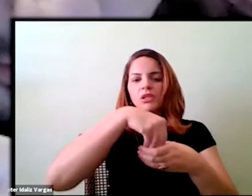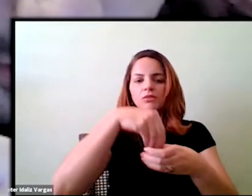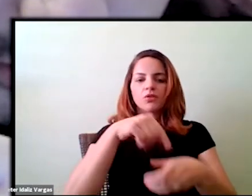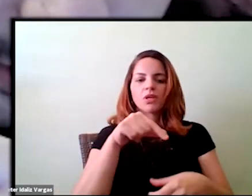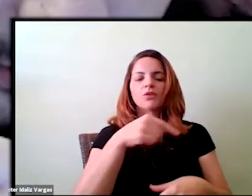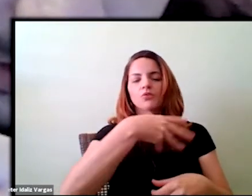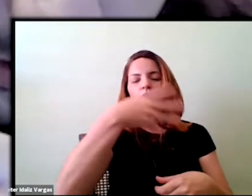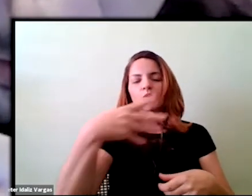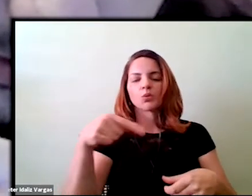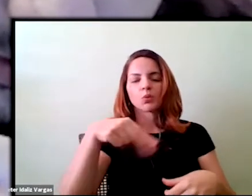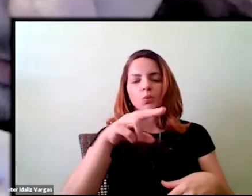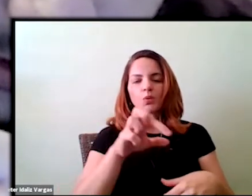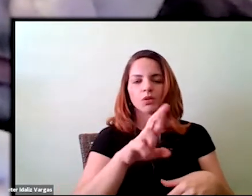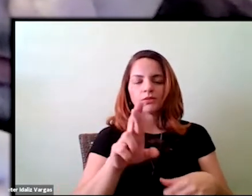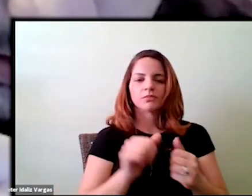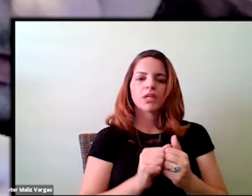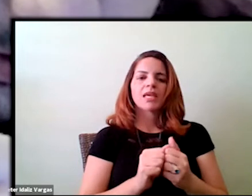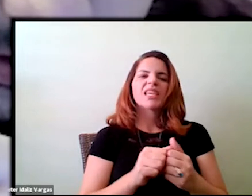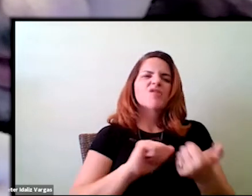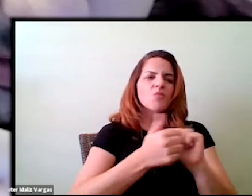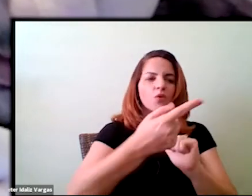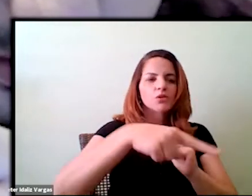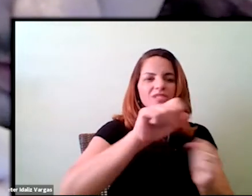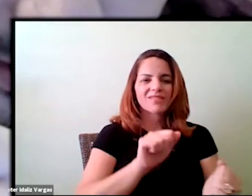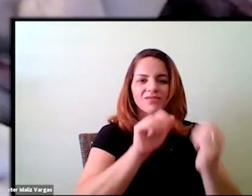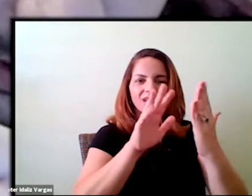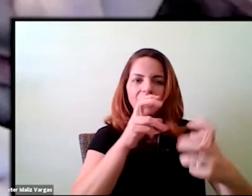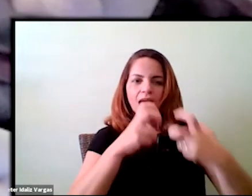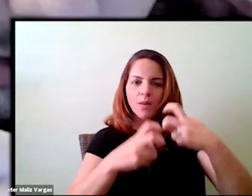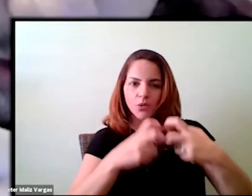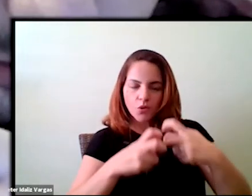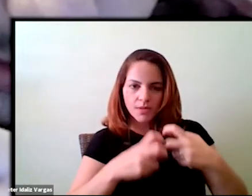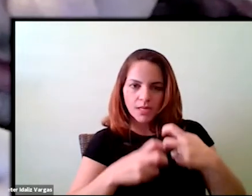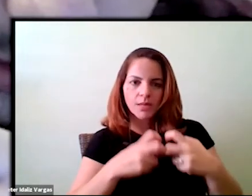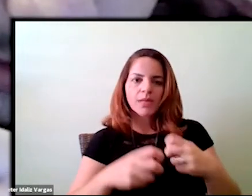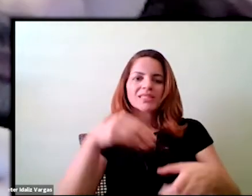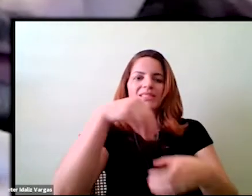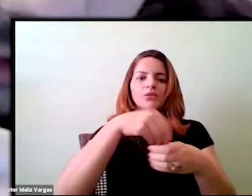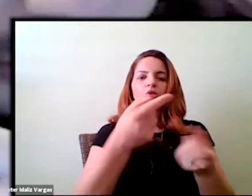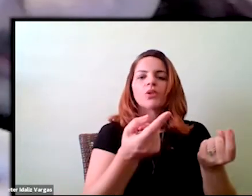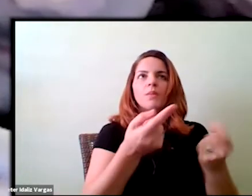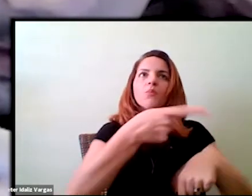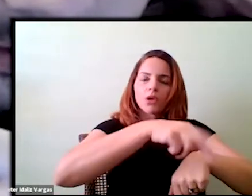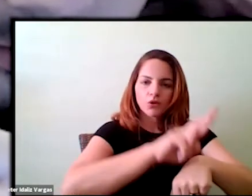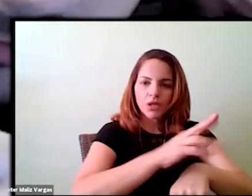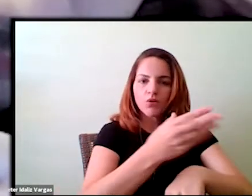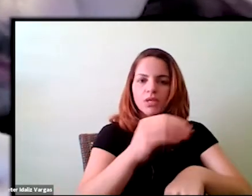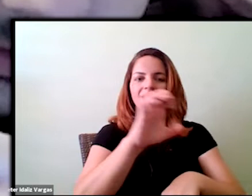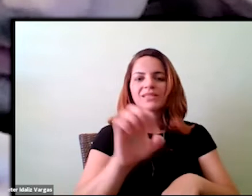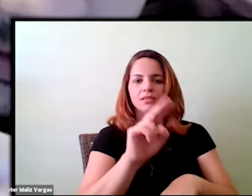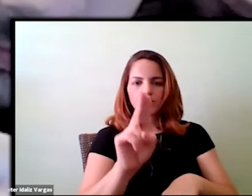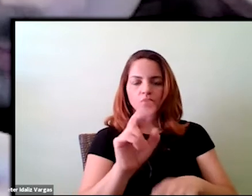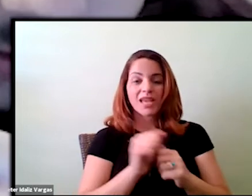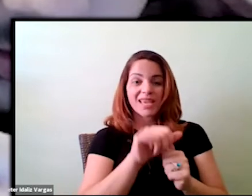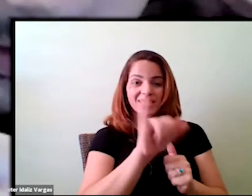individuals in Puerto Rico and the US are subjected. This interdisciplinary autoethnographic queer of color